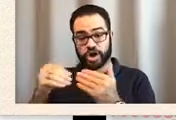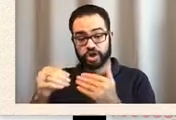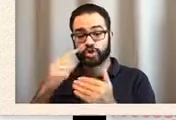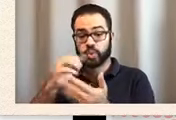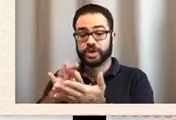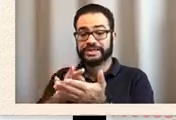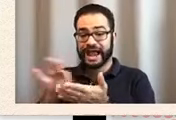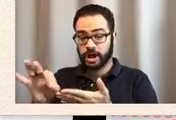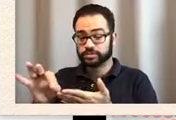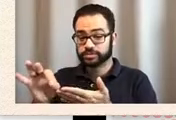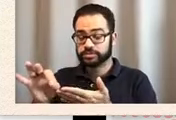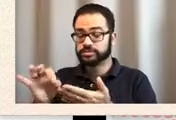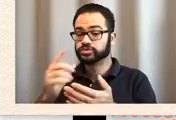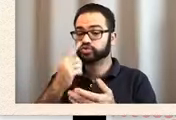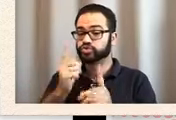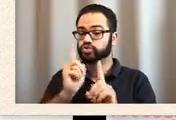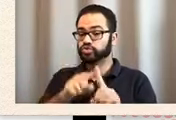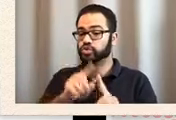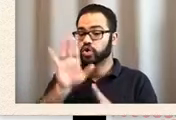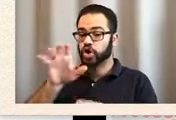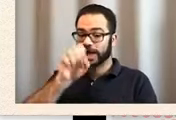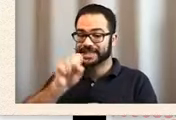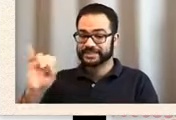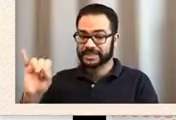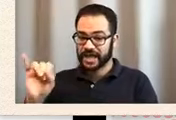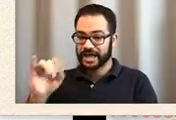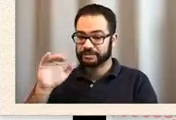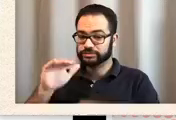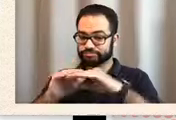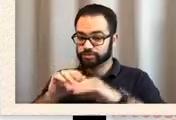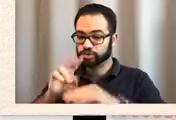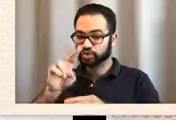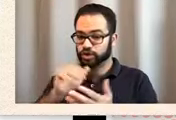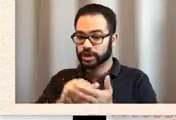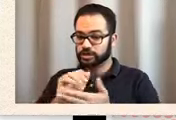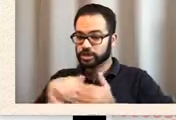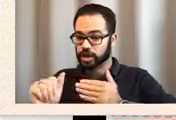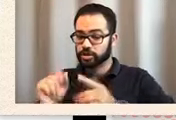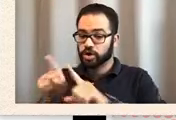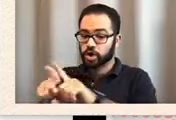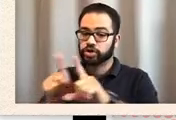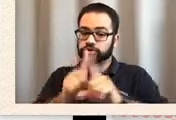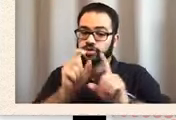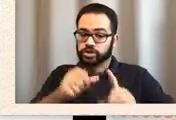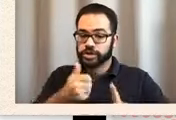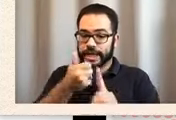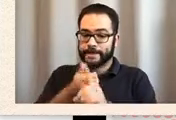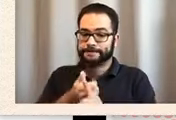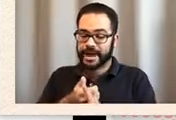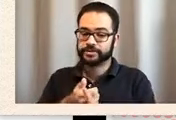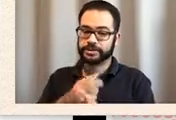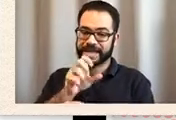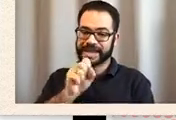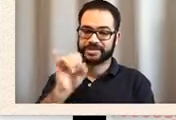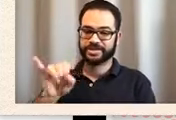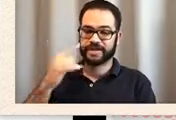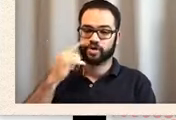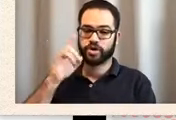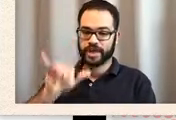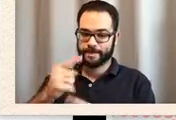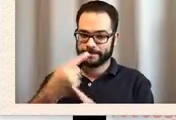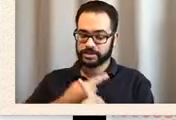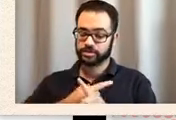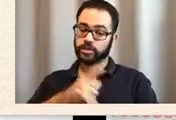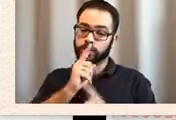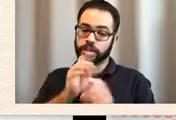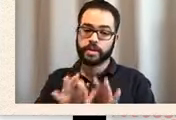of June. So it could count towards that $2,000 limit, and it could impact her SSI for that month. So it's just important to know if